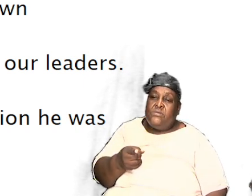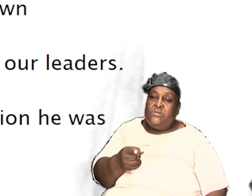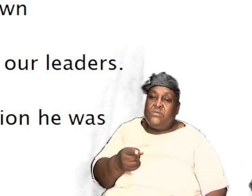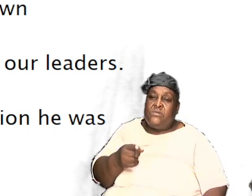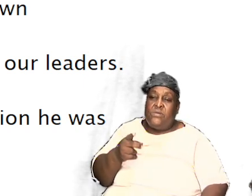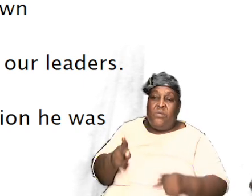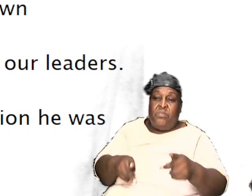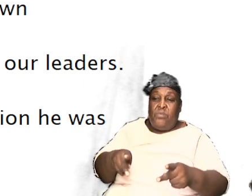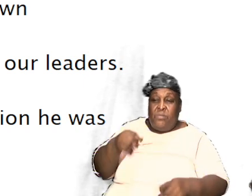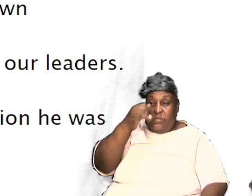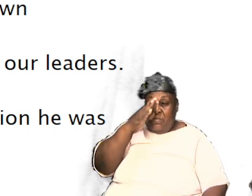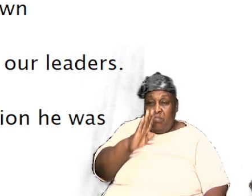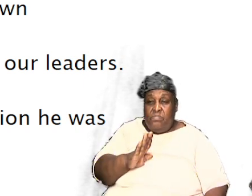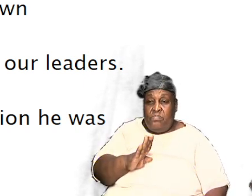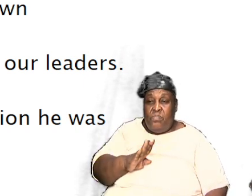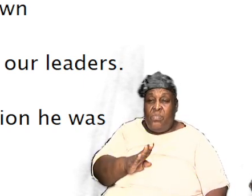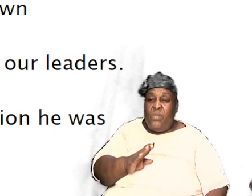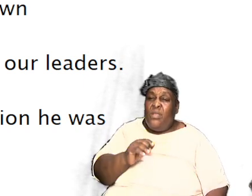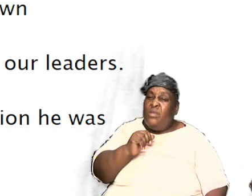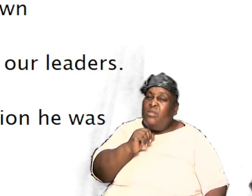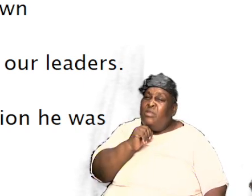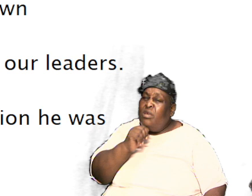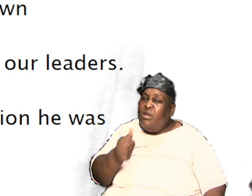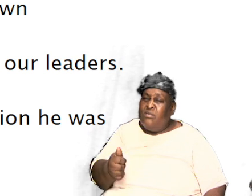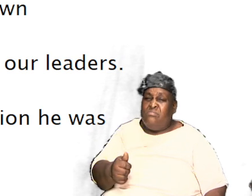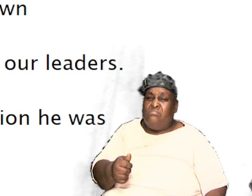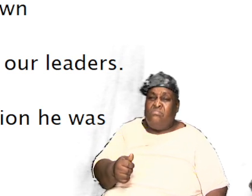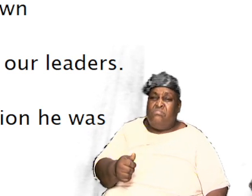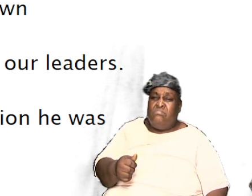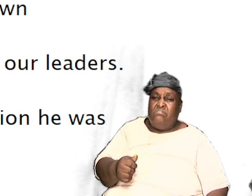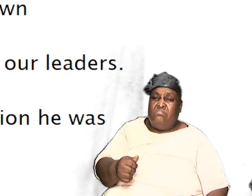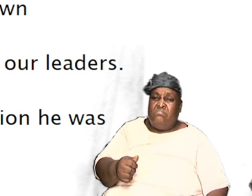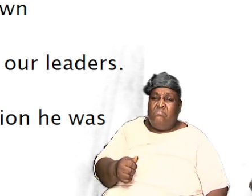the people of God could not